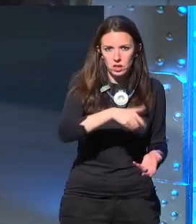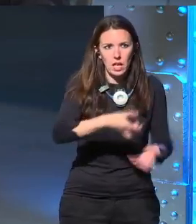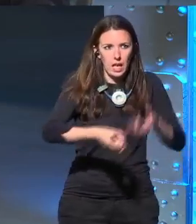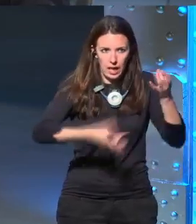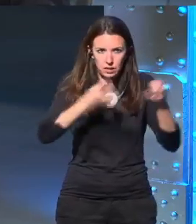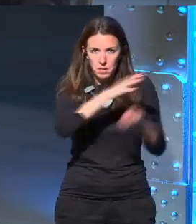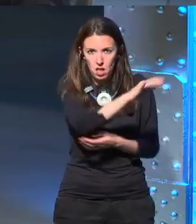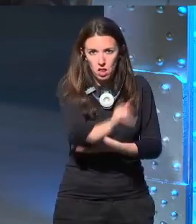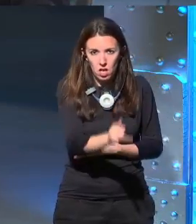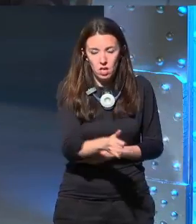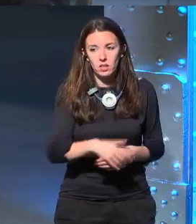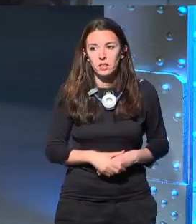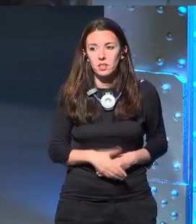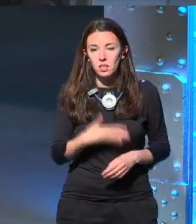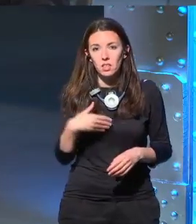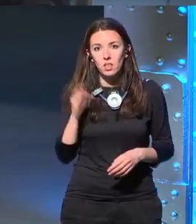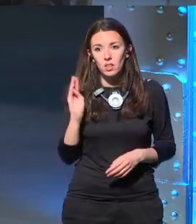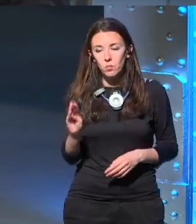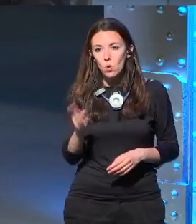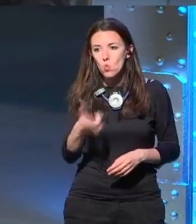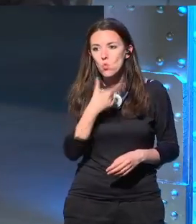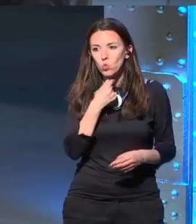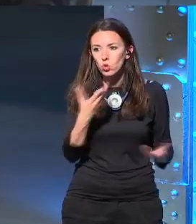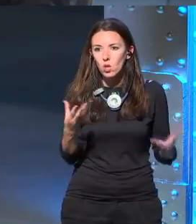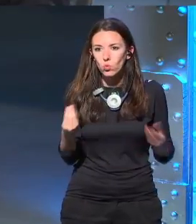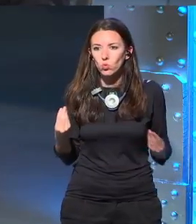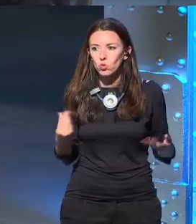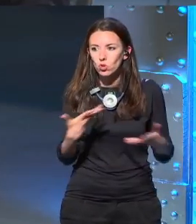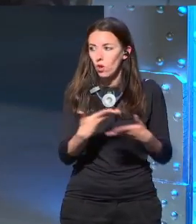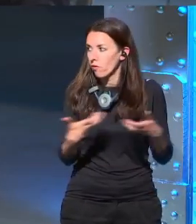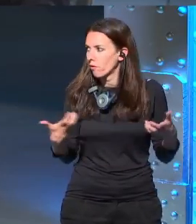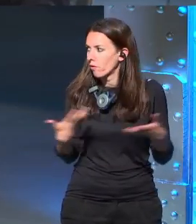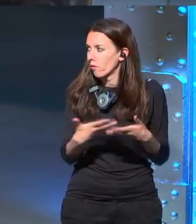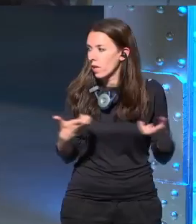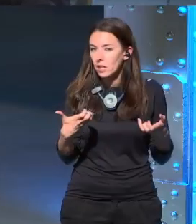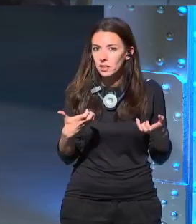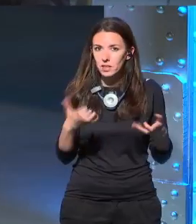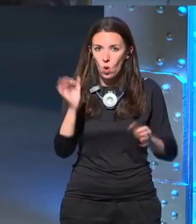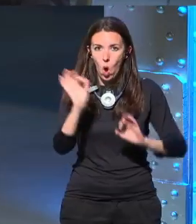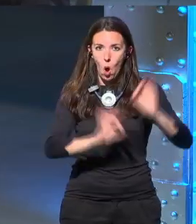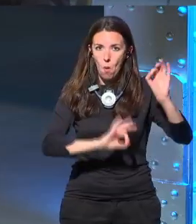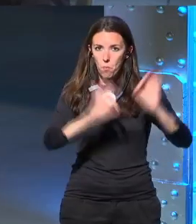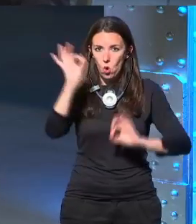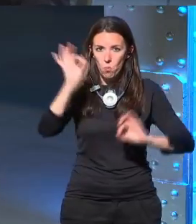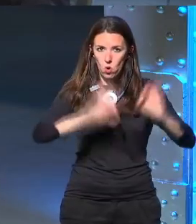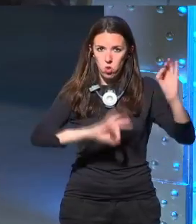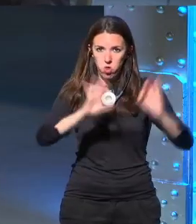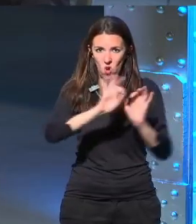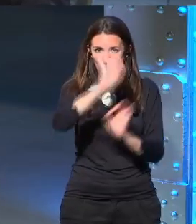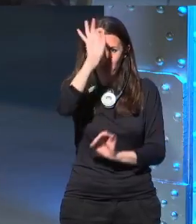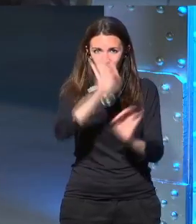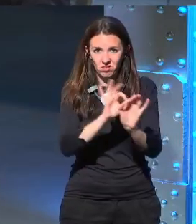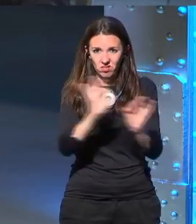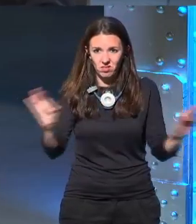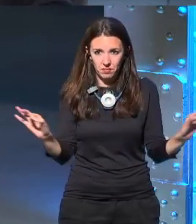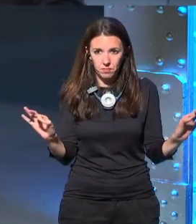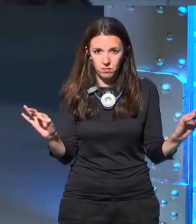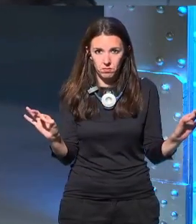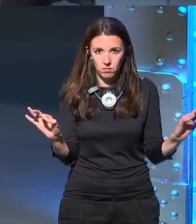Me gustaría también preguntarle, me ha gustado mucho. I would like to ask you, well, I've loved that sentence, that the proportion